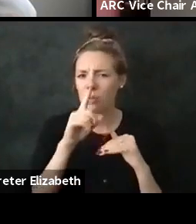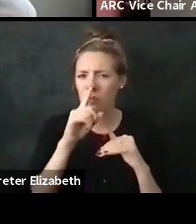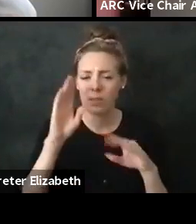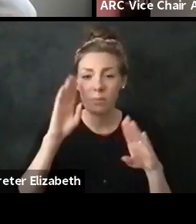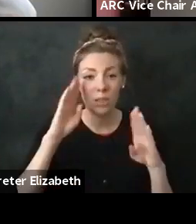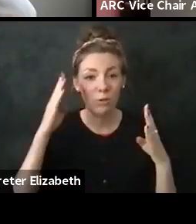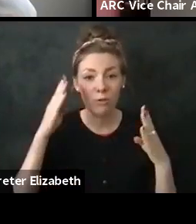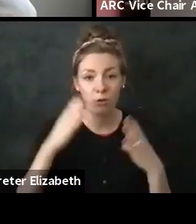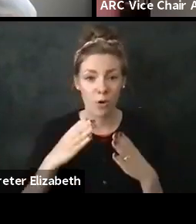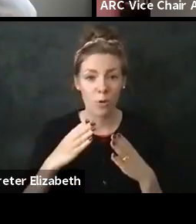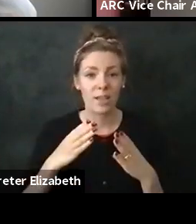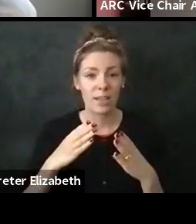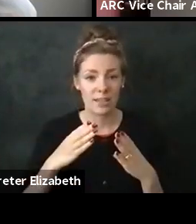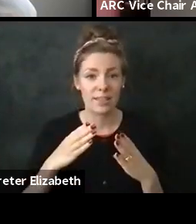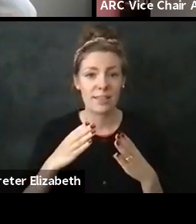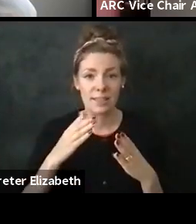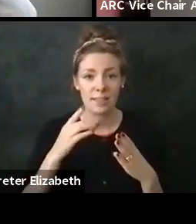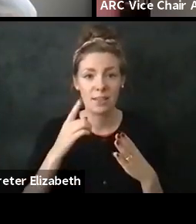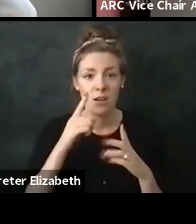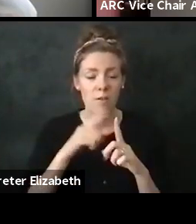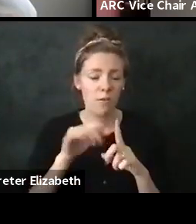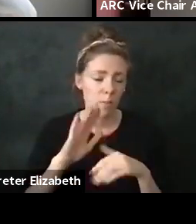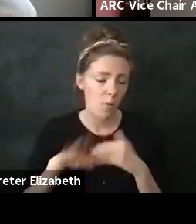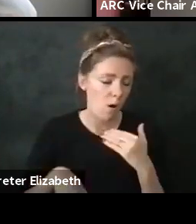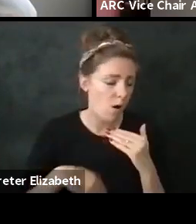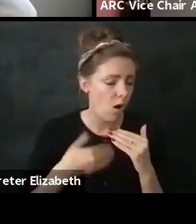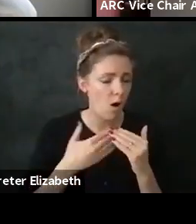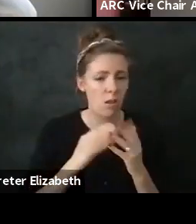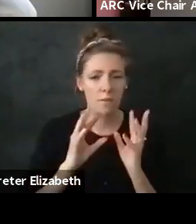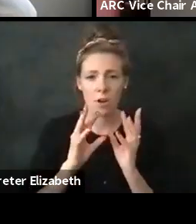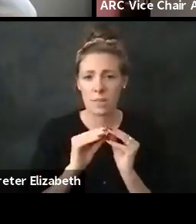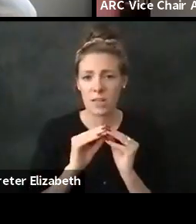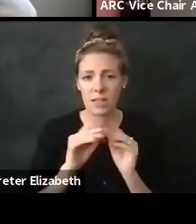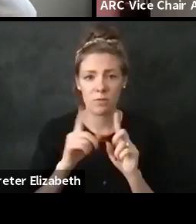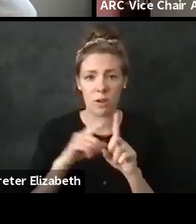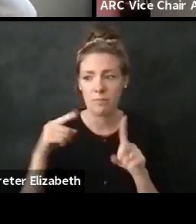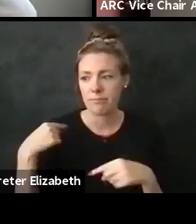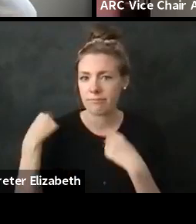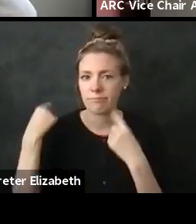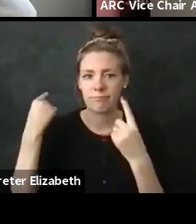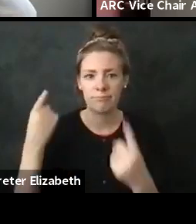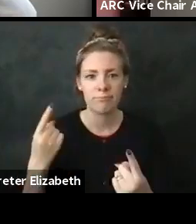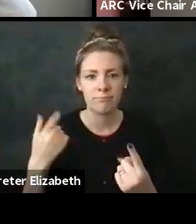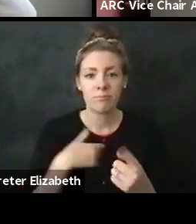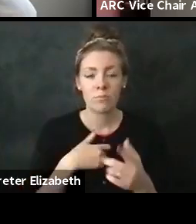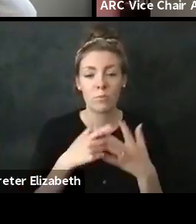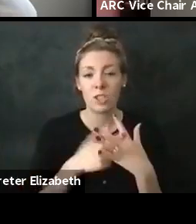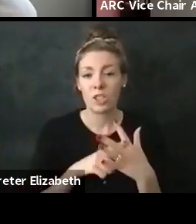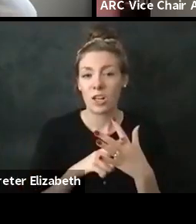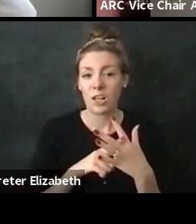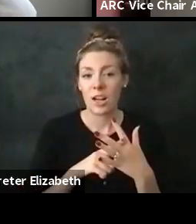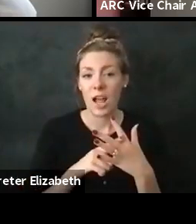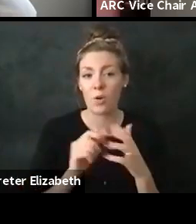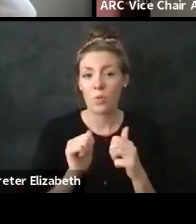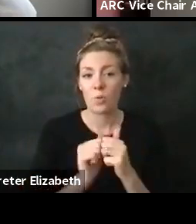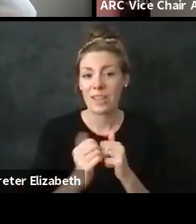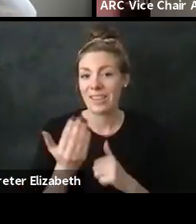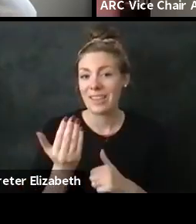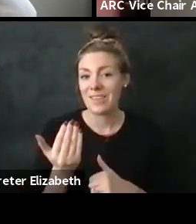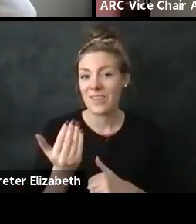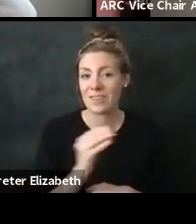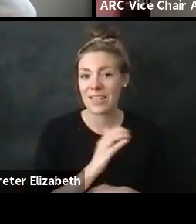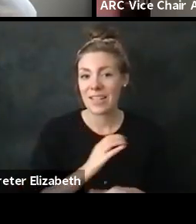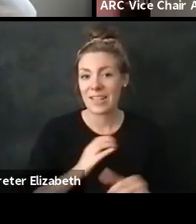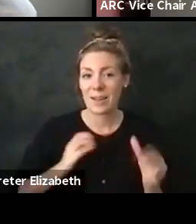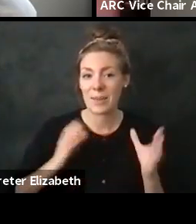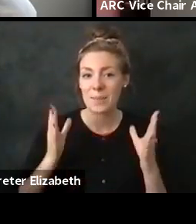focus from all of our meetings, from our very first meeting. We started out with 15 commissioners, I think, that